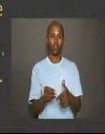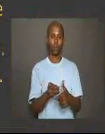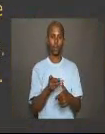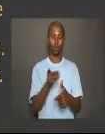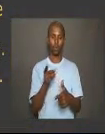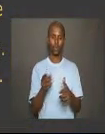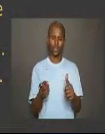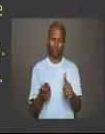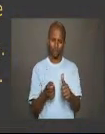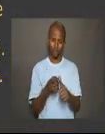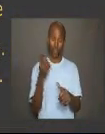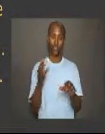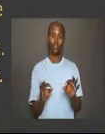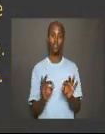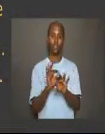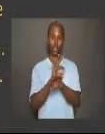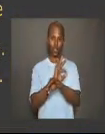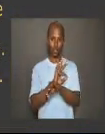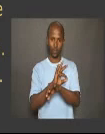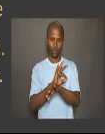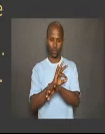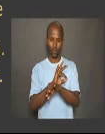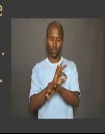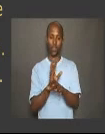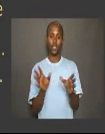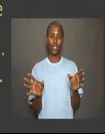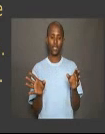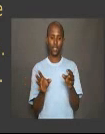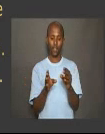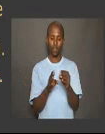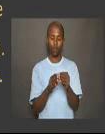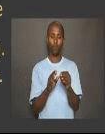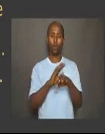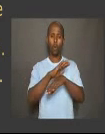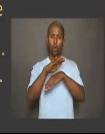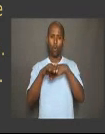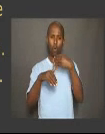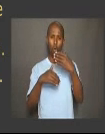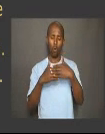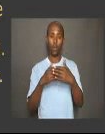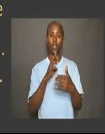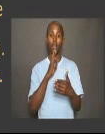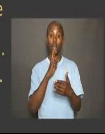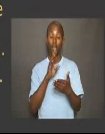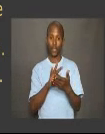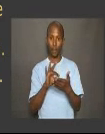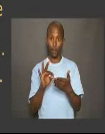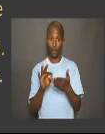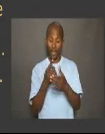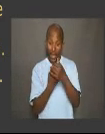The domain of the first function is the set of all real